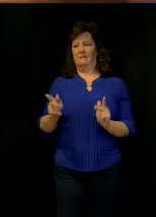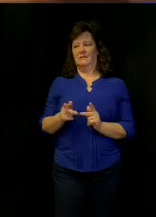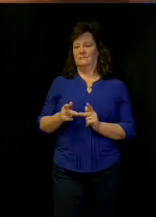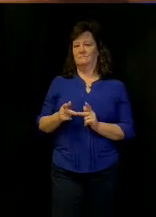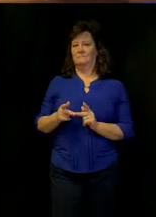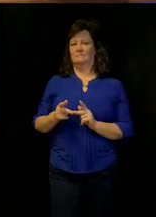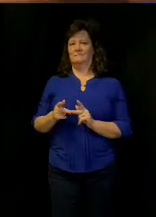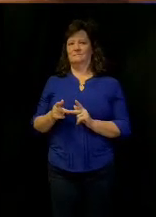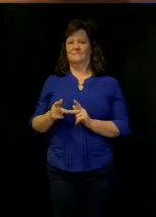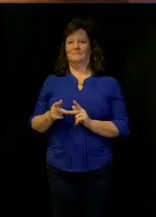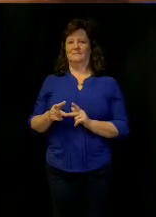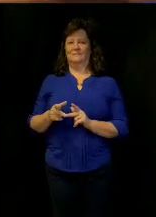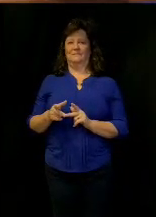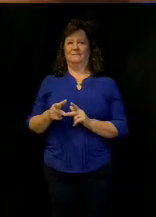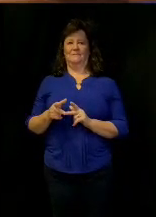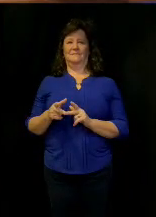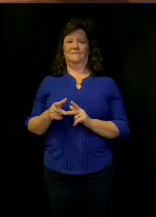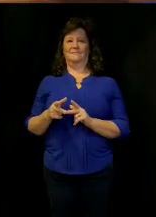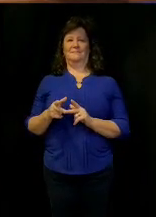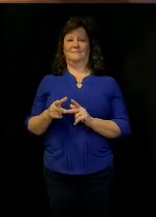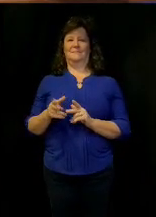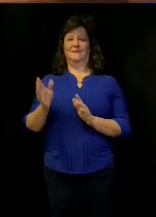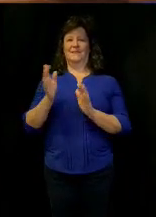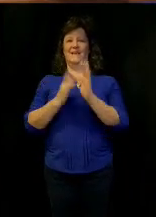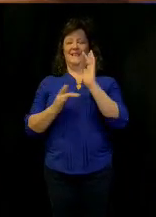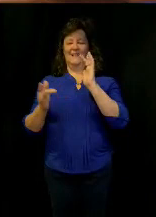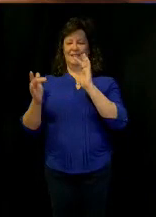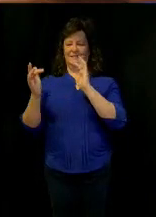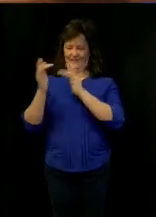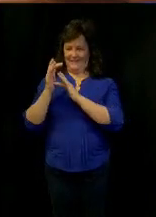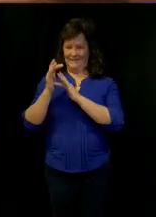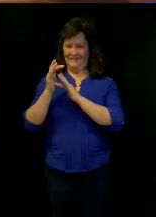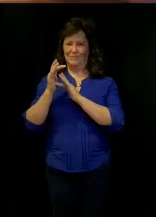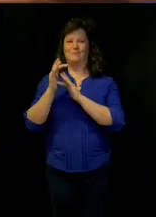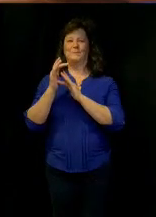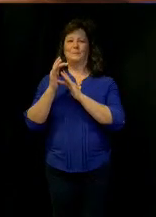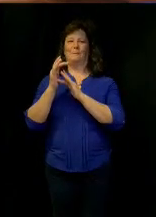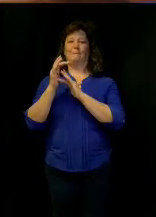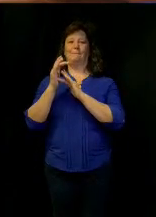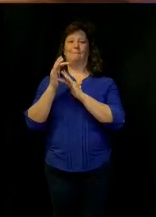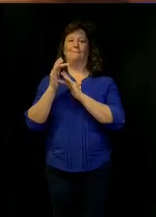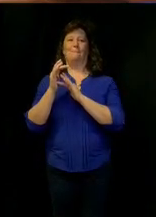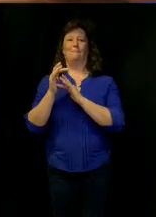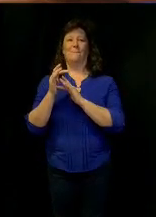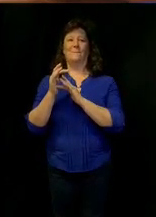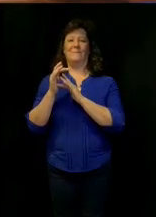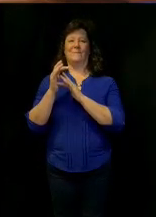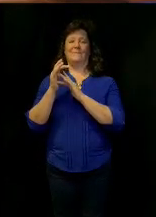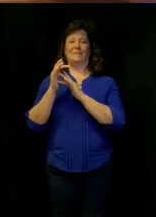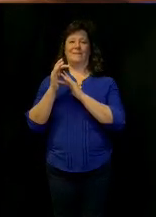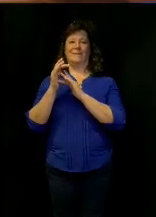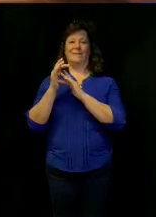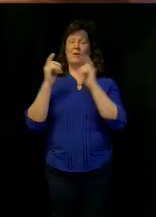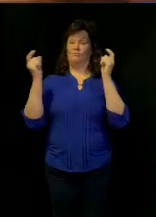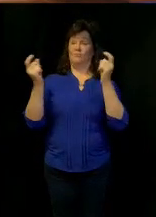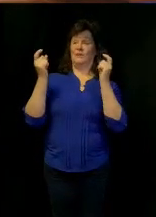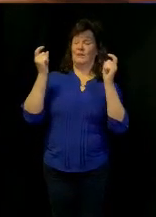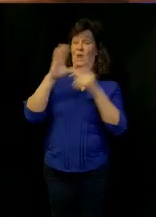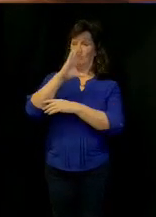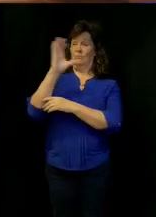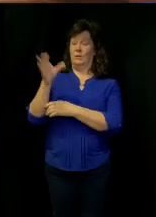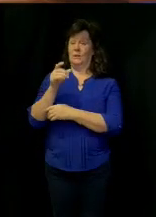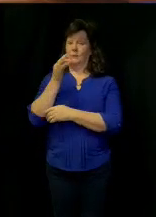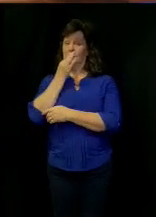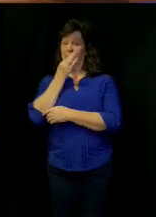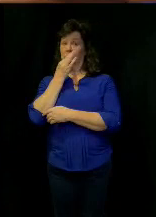Huh? Help me out. Jesus is my true identity. Okay. We're getting ready to celebrate Christmas. And it's,